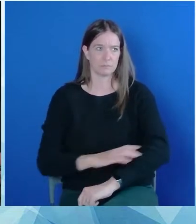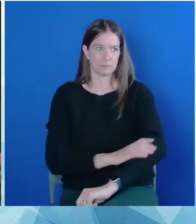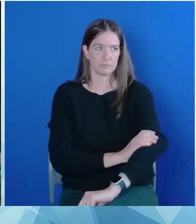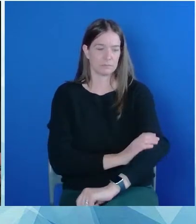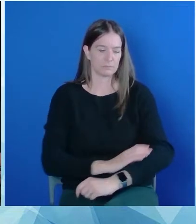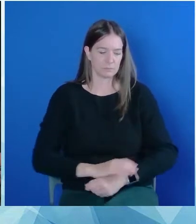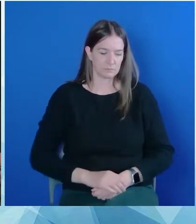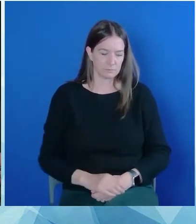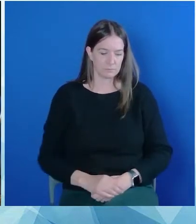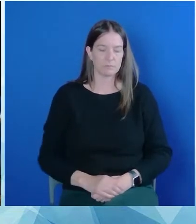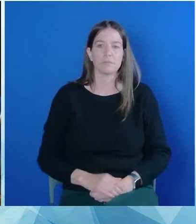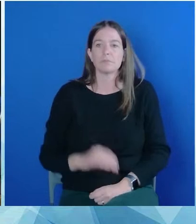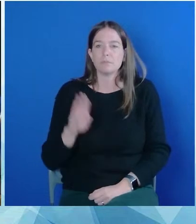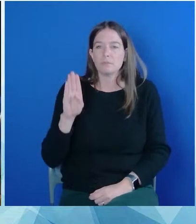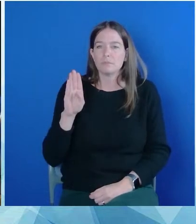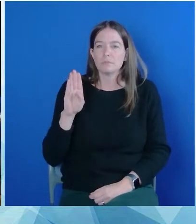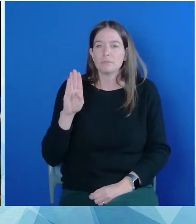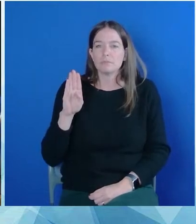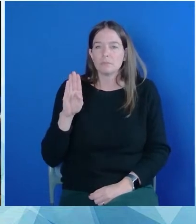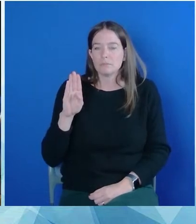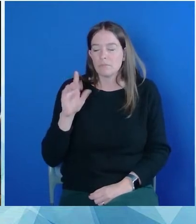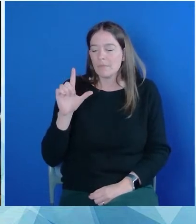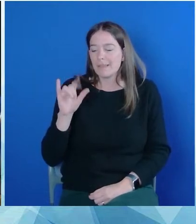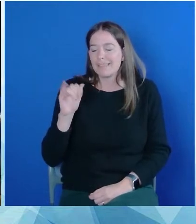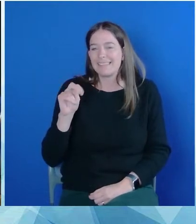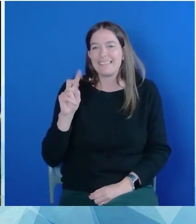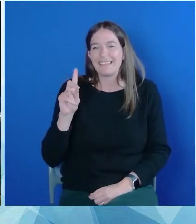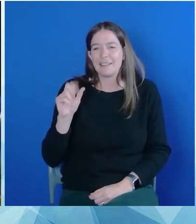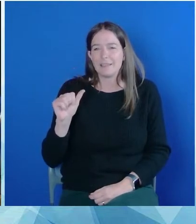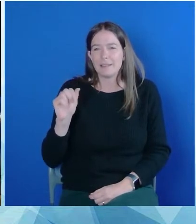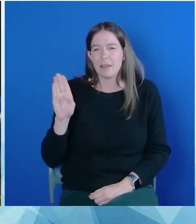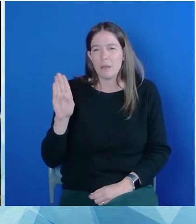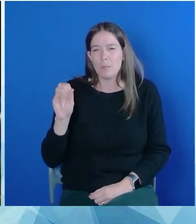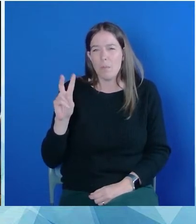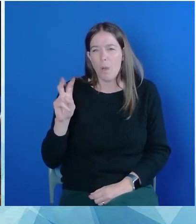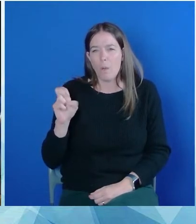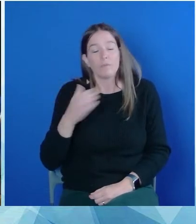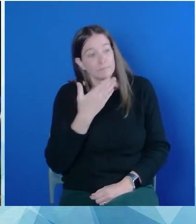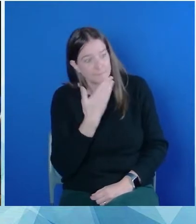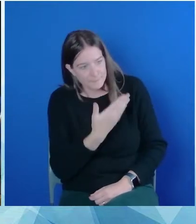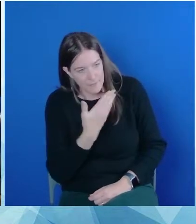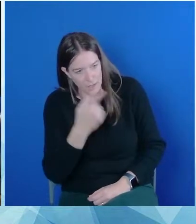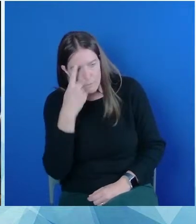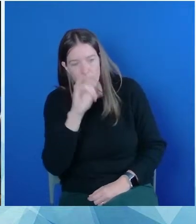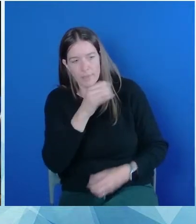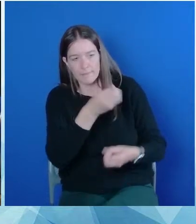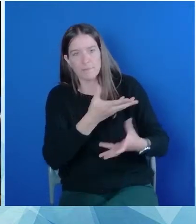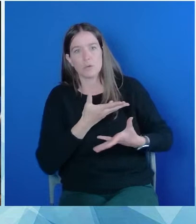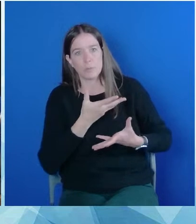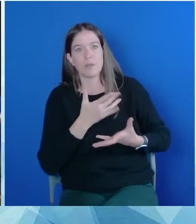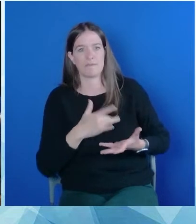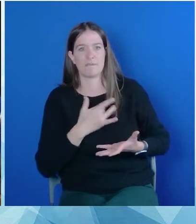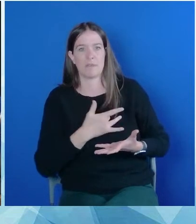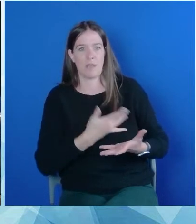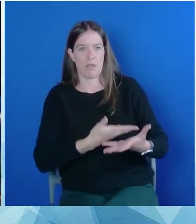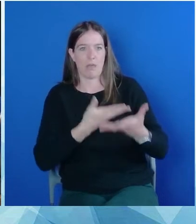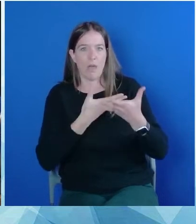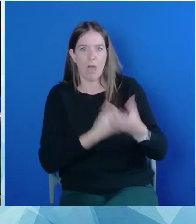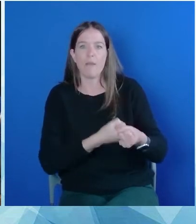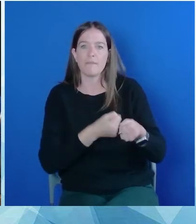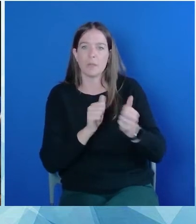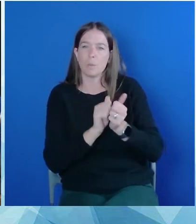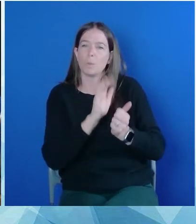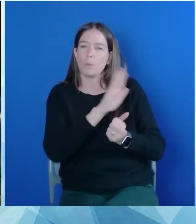This is Board Member Bove. Thank you so much for that information, Annette. I do have full confidence in your judgment and